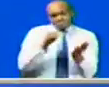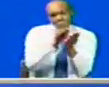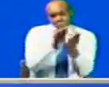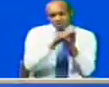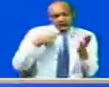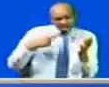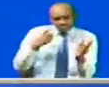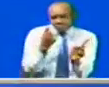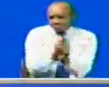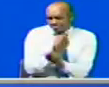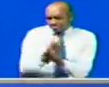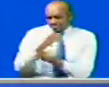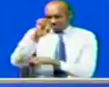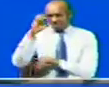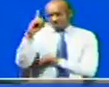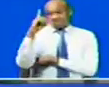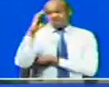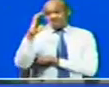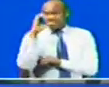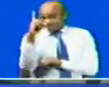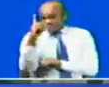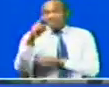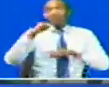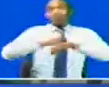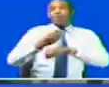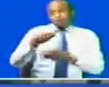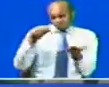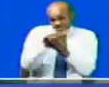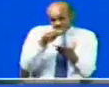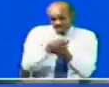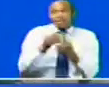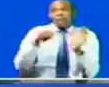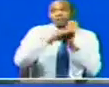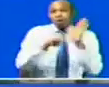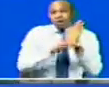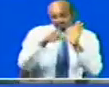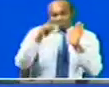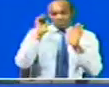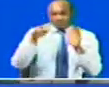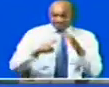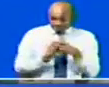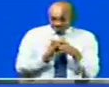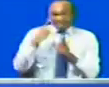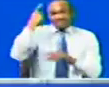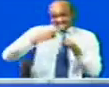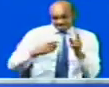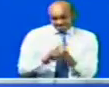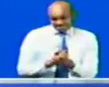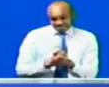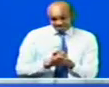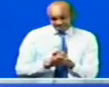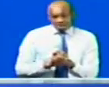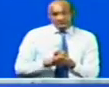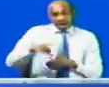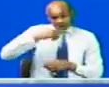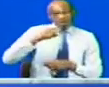the county's early childhood development school feeding program set to be rolled out by the county early next year. You are going to